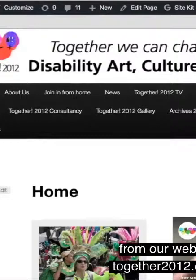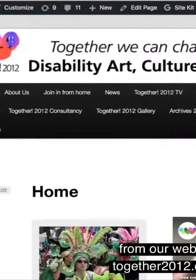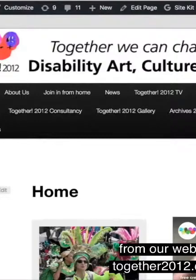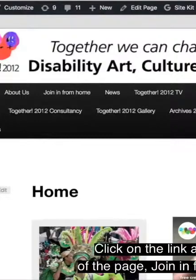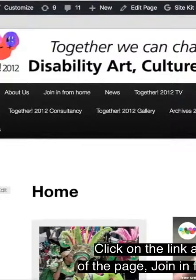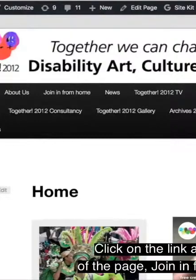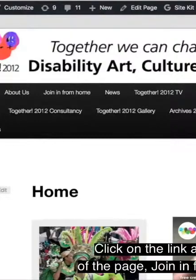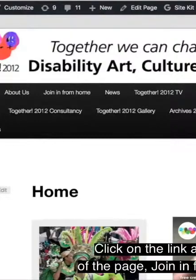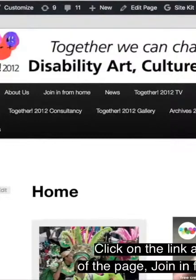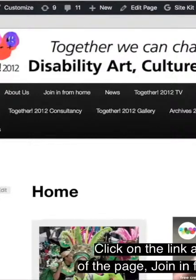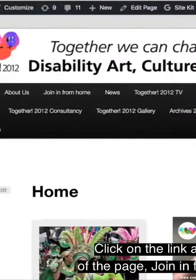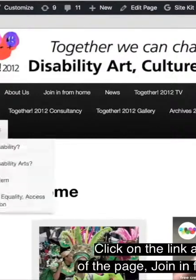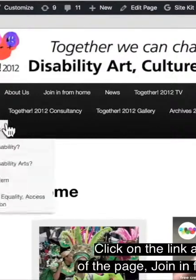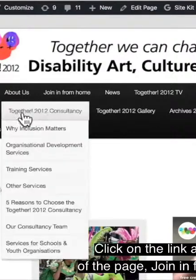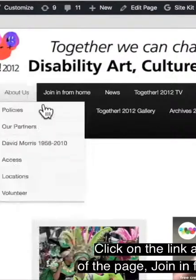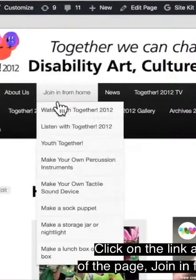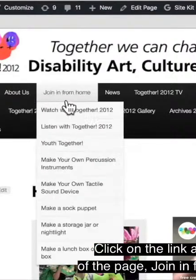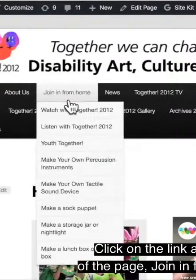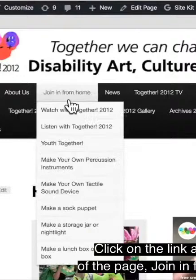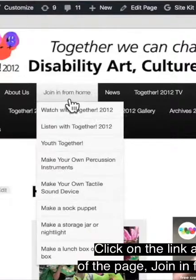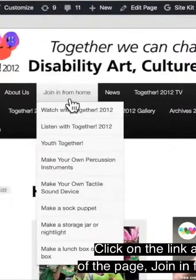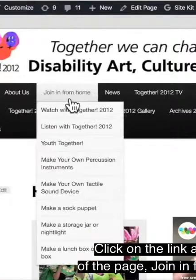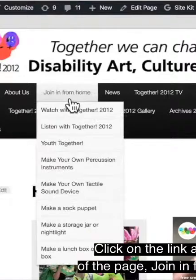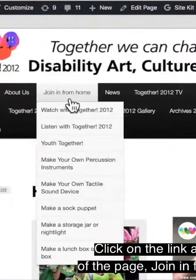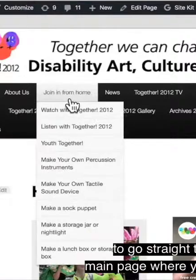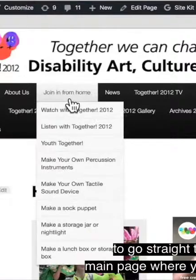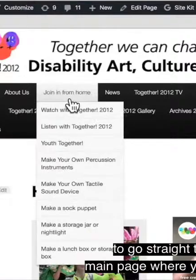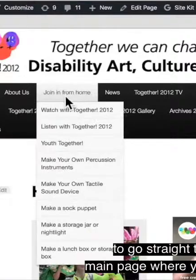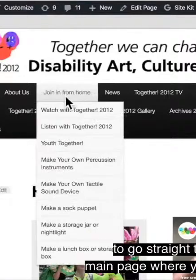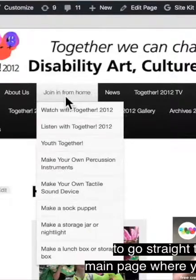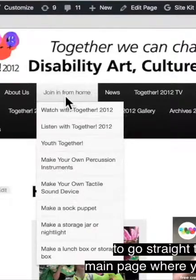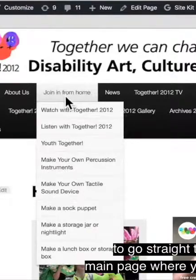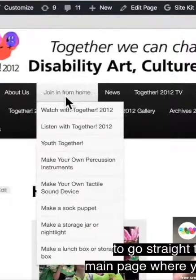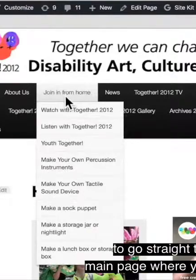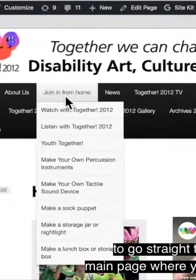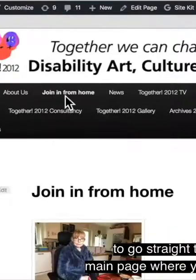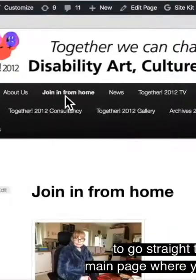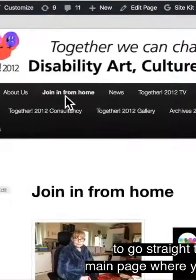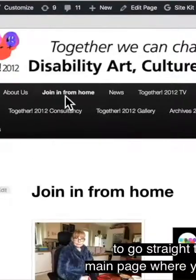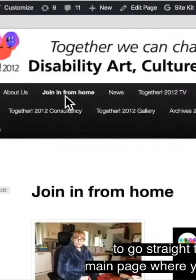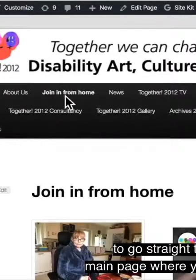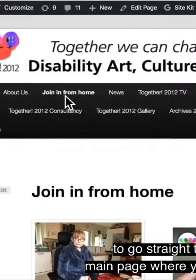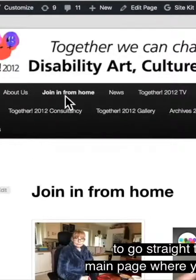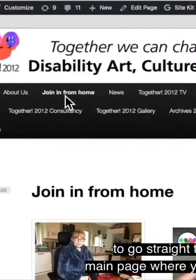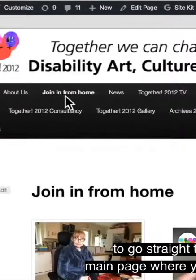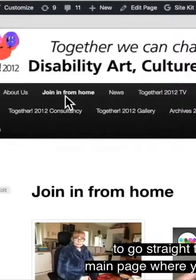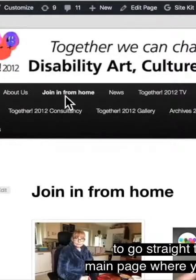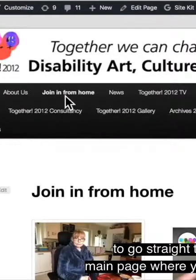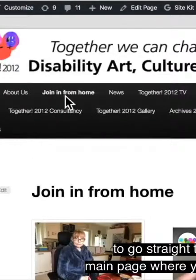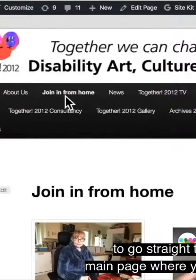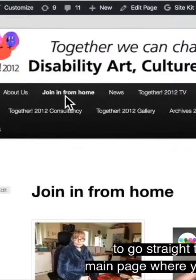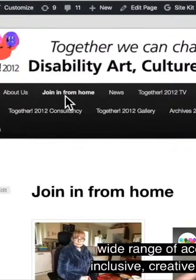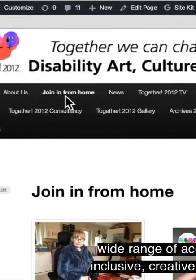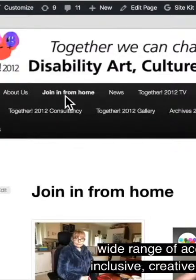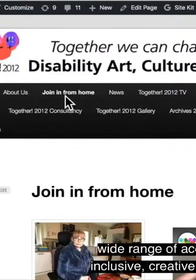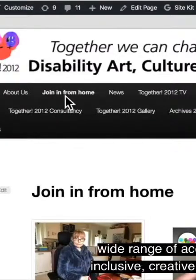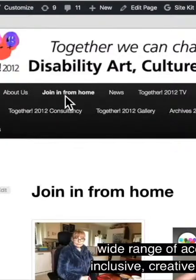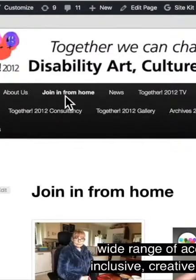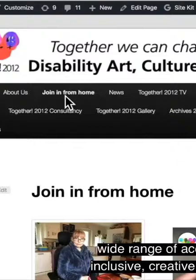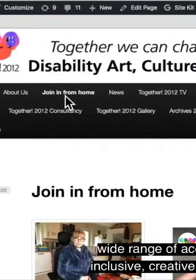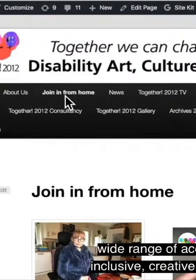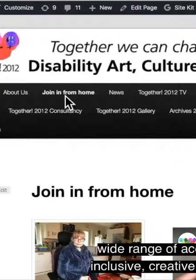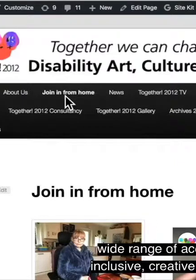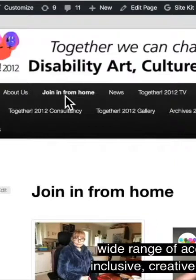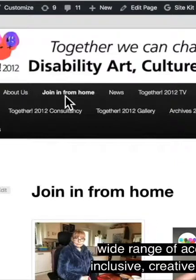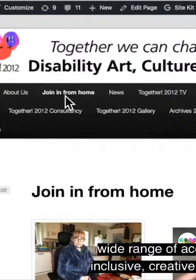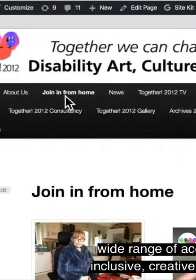together2012.org.uk. Click on the link at the top of the page, Join In From Home, to go straight to the main page where you have a wide